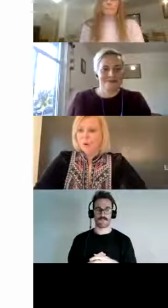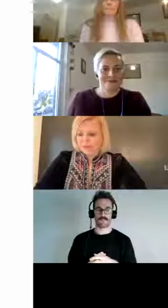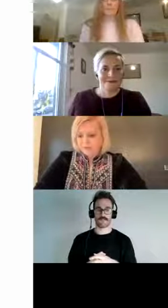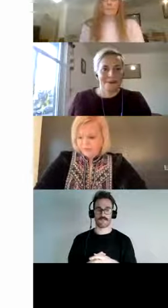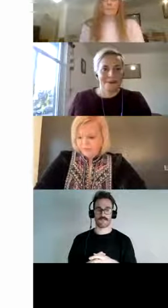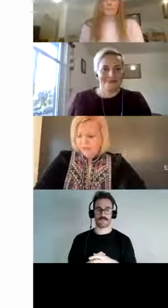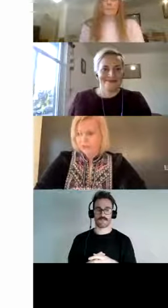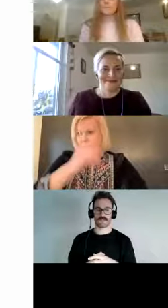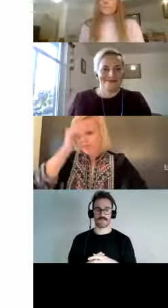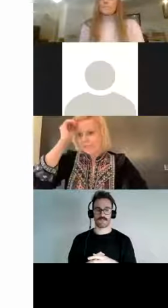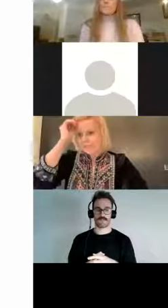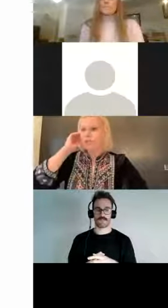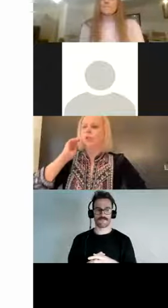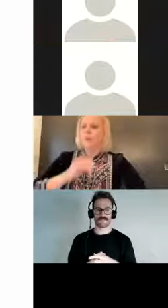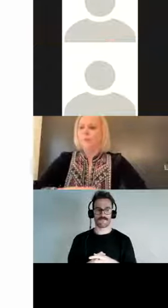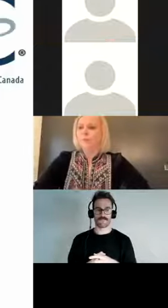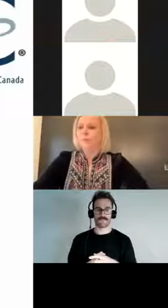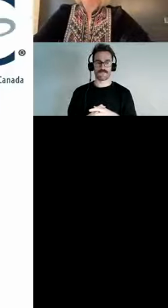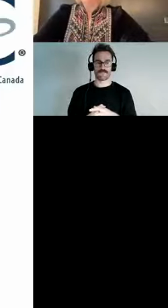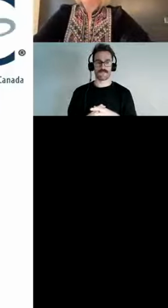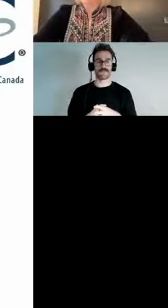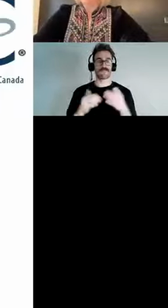Good morning. If we could move to slide 2.